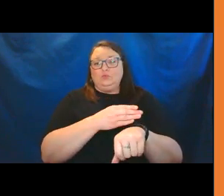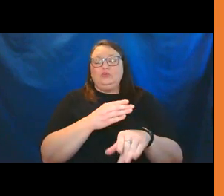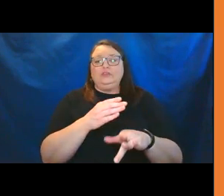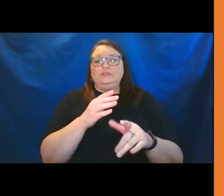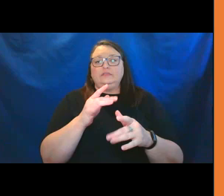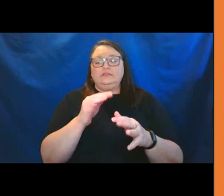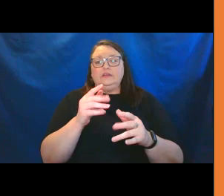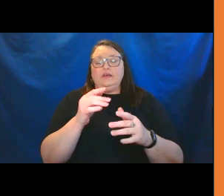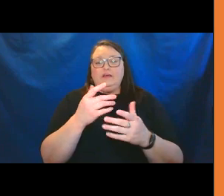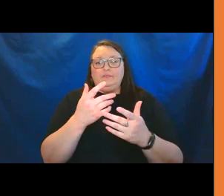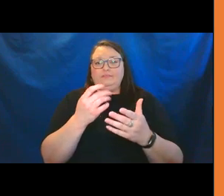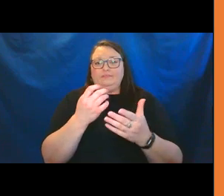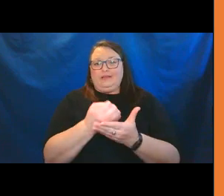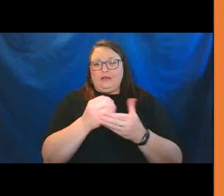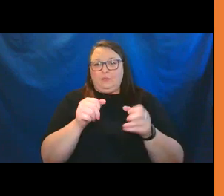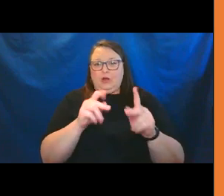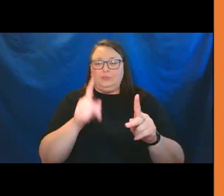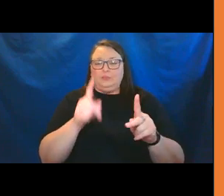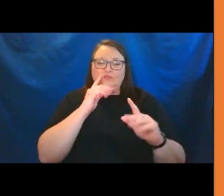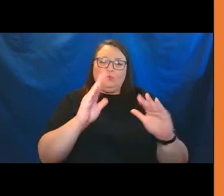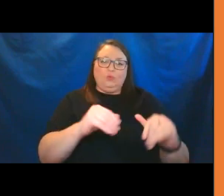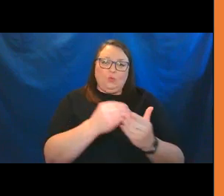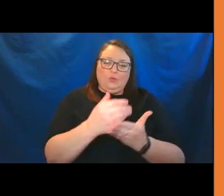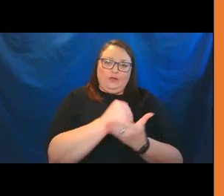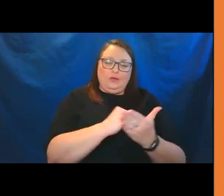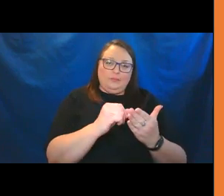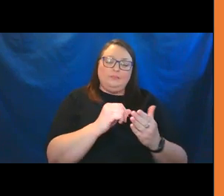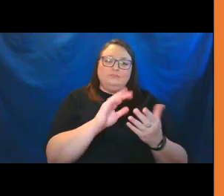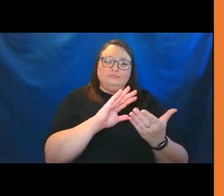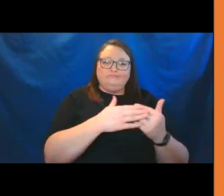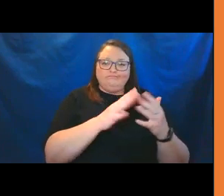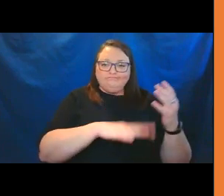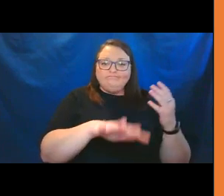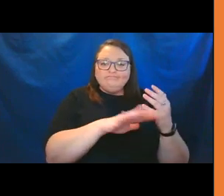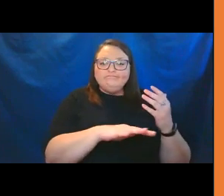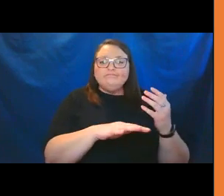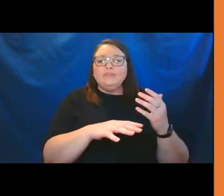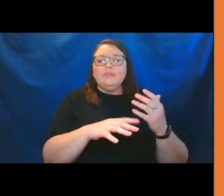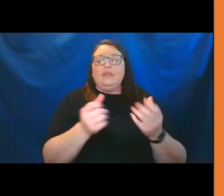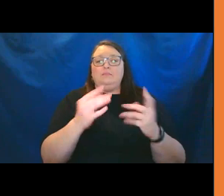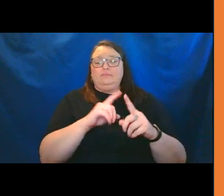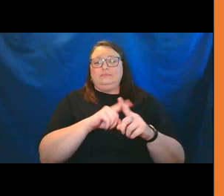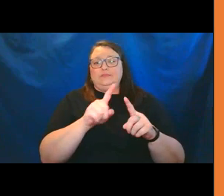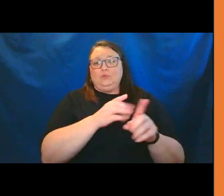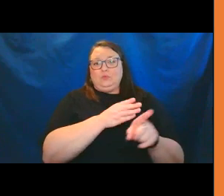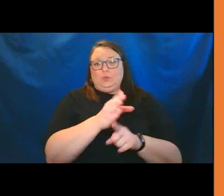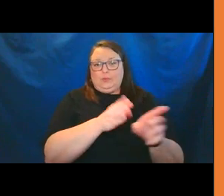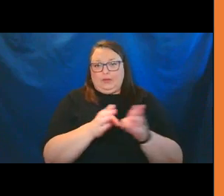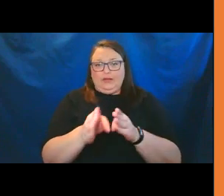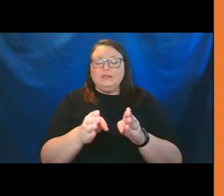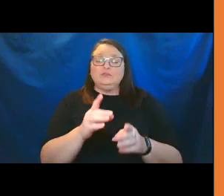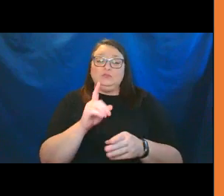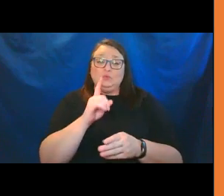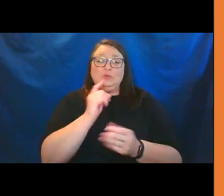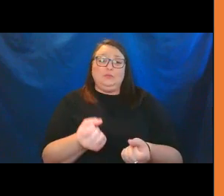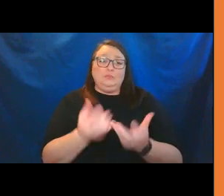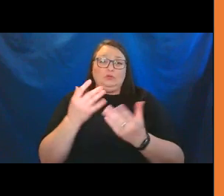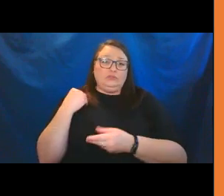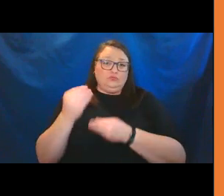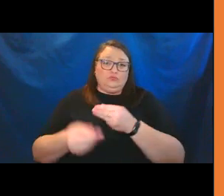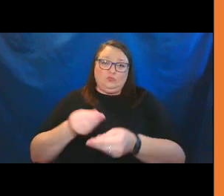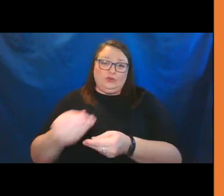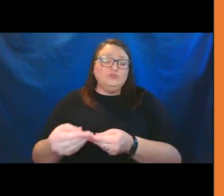marginalized communities, and long-term career paths, because this is really multi-generational, adapting our buildings to the